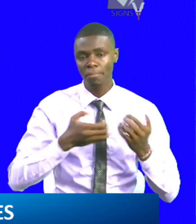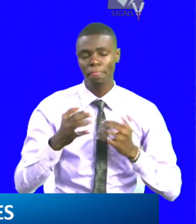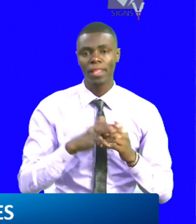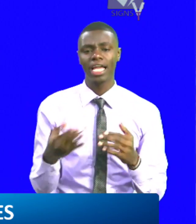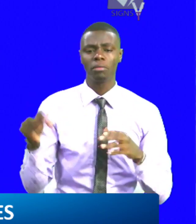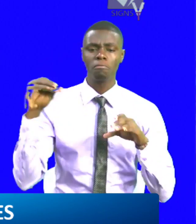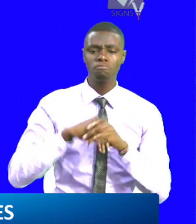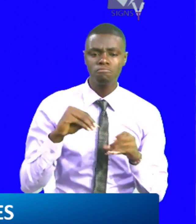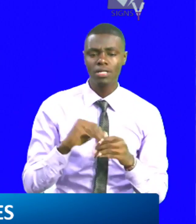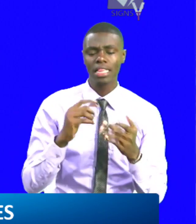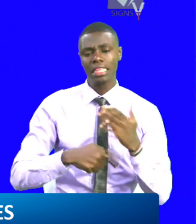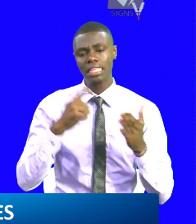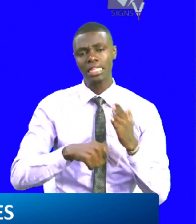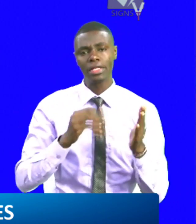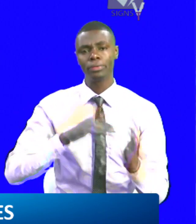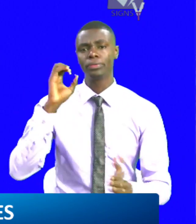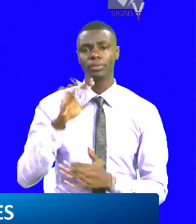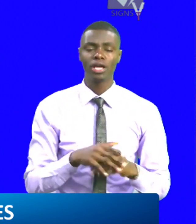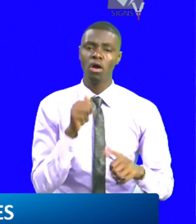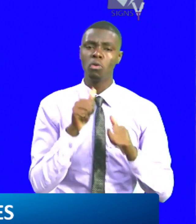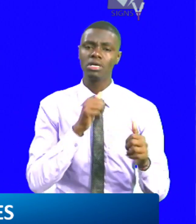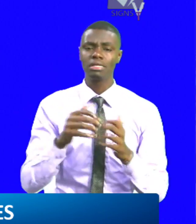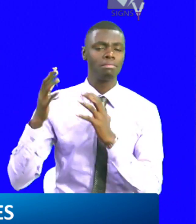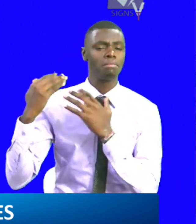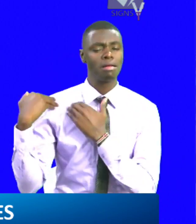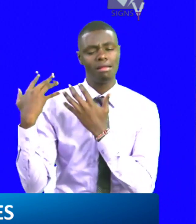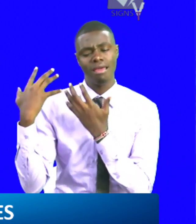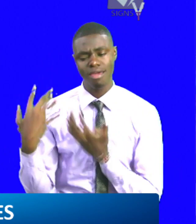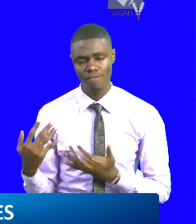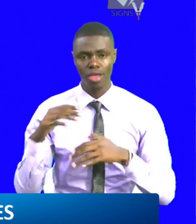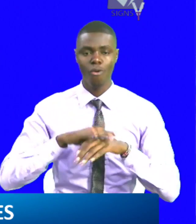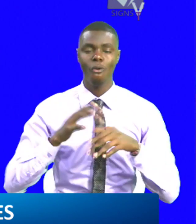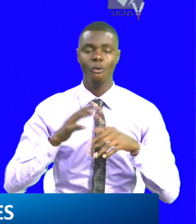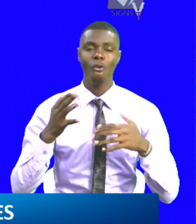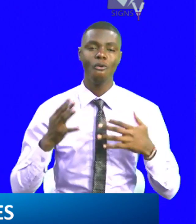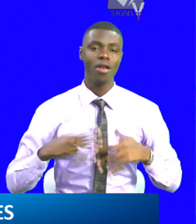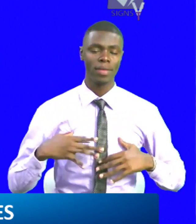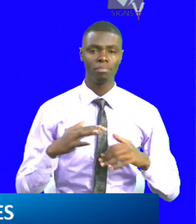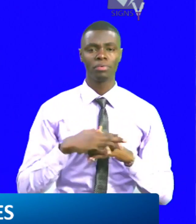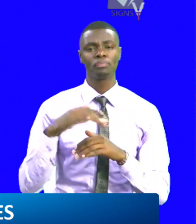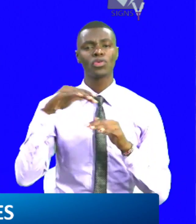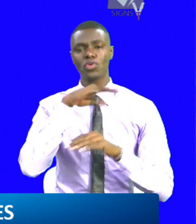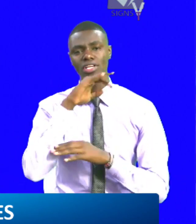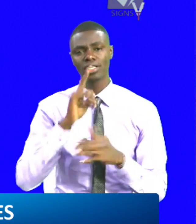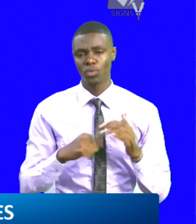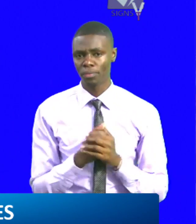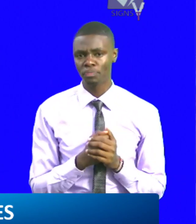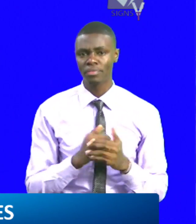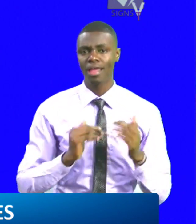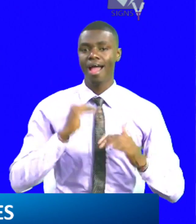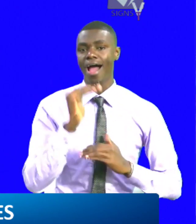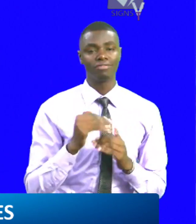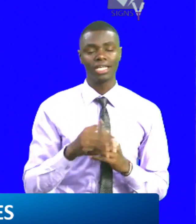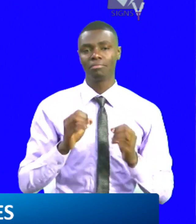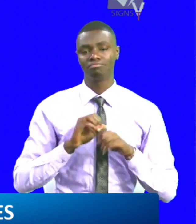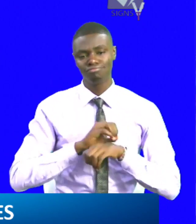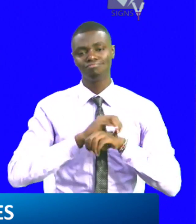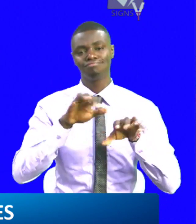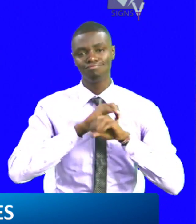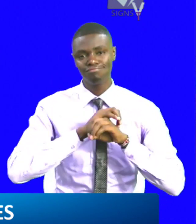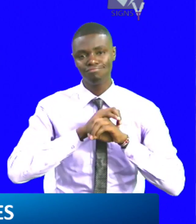of living, and instead instituting punitive taxation measures that is placing a huge burden on the people. Odinga